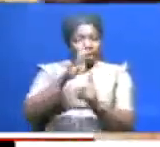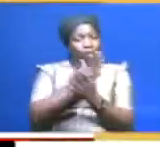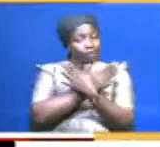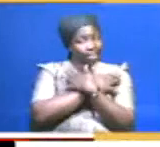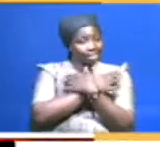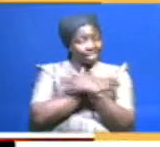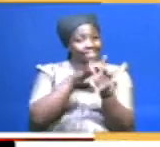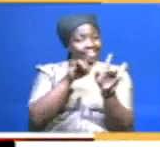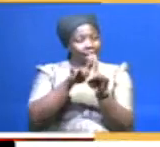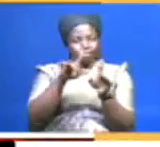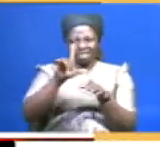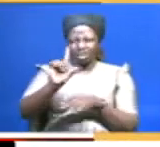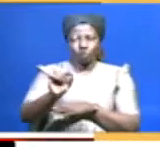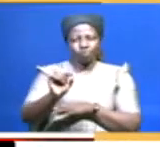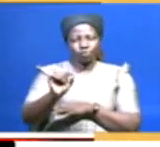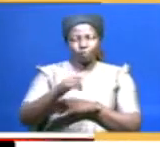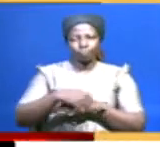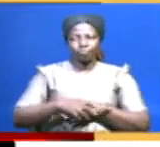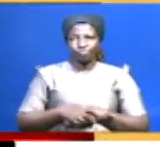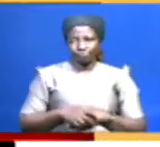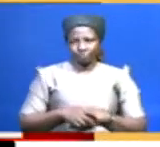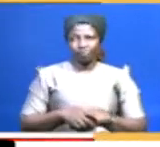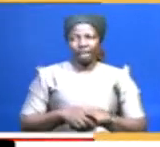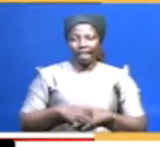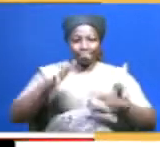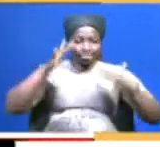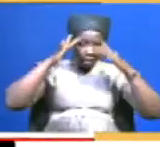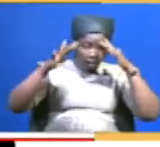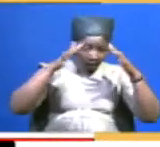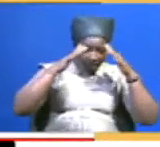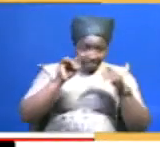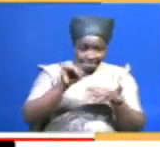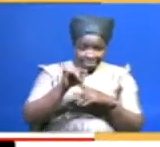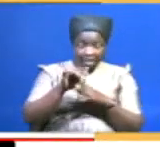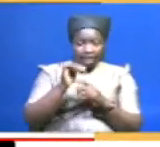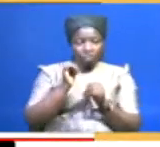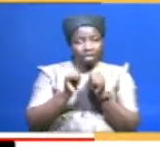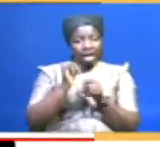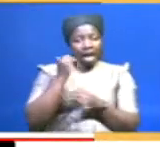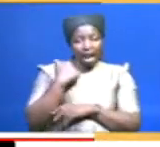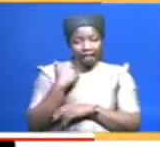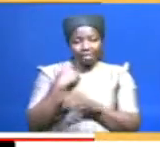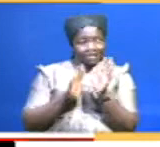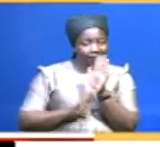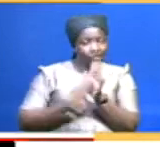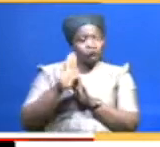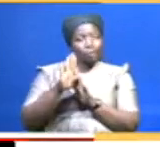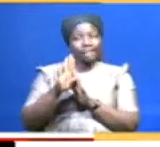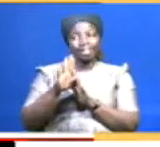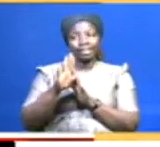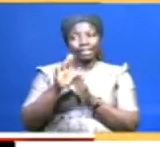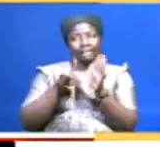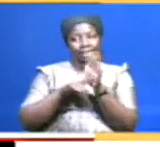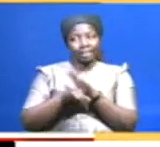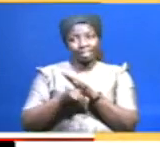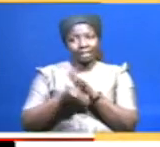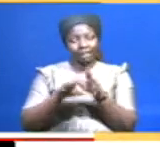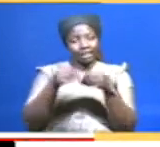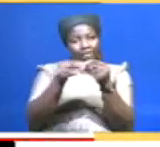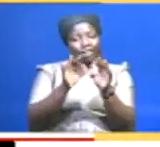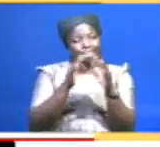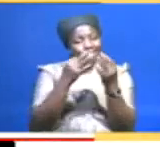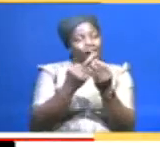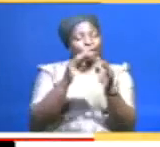cost-effective. The innovative biogas system you have developed have not only empowered families with a reliable source of